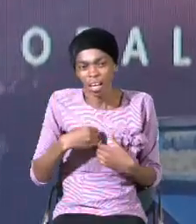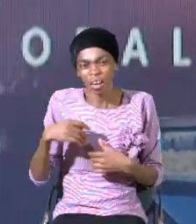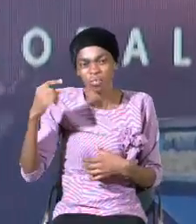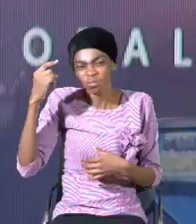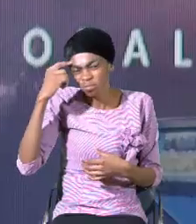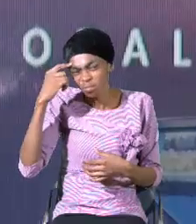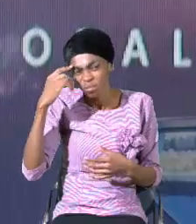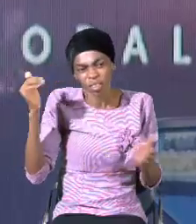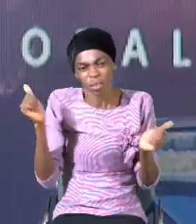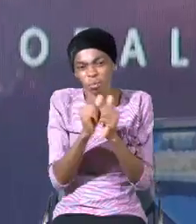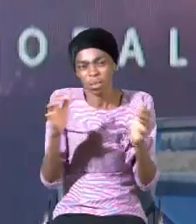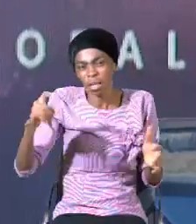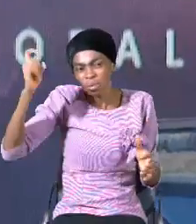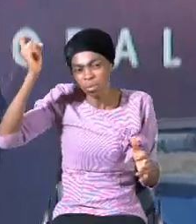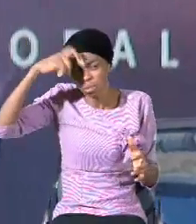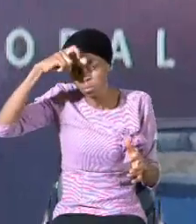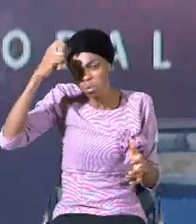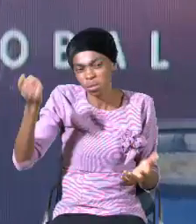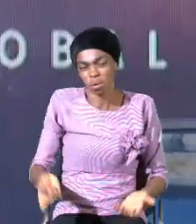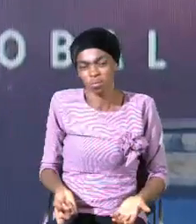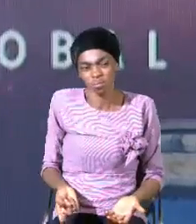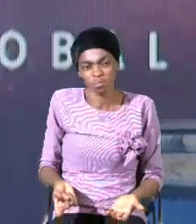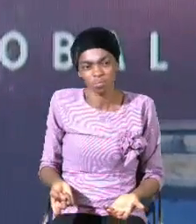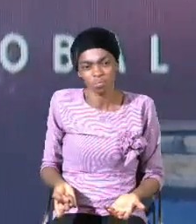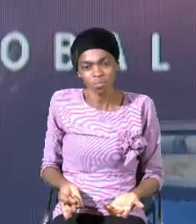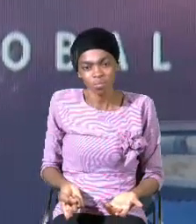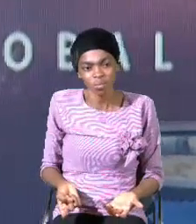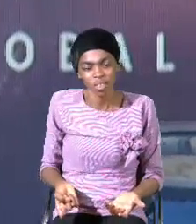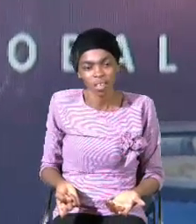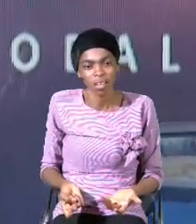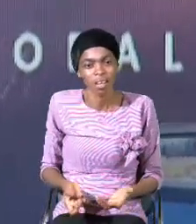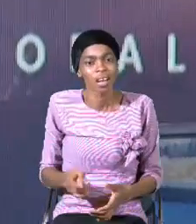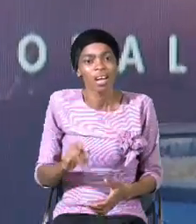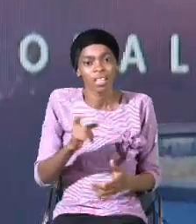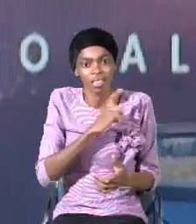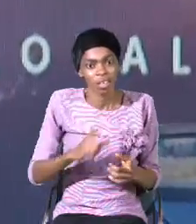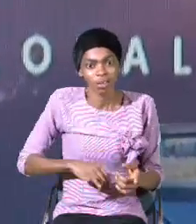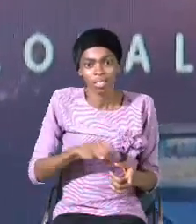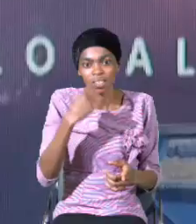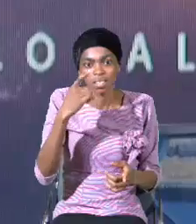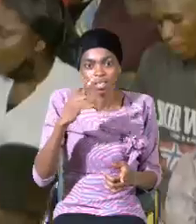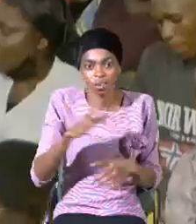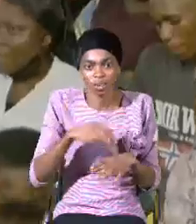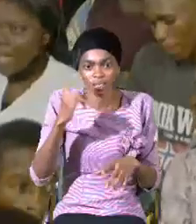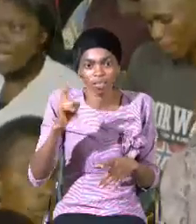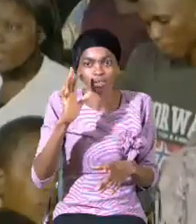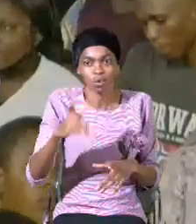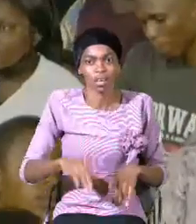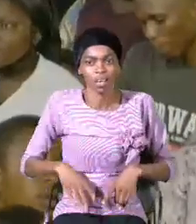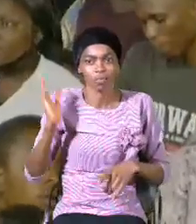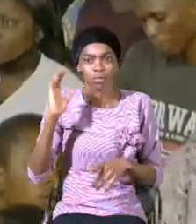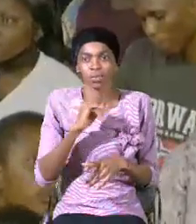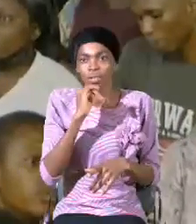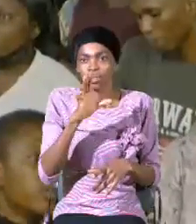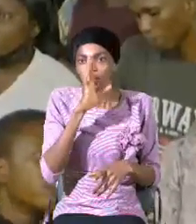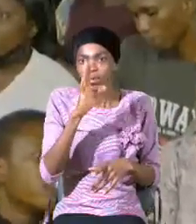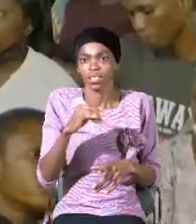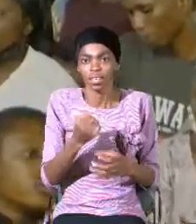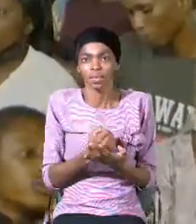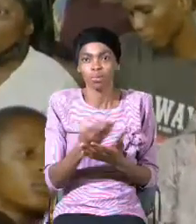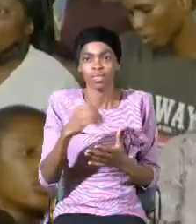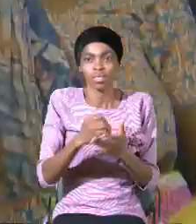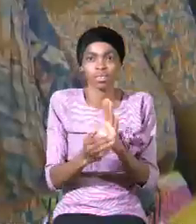without sensibleness. But the Lord is calling us. He says, your life will not be a waste. I said, your life will